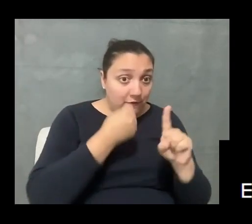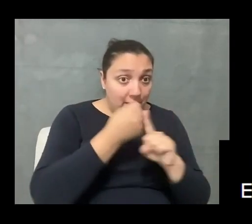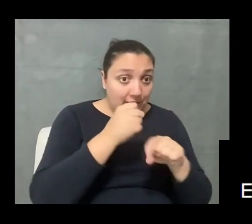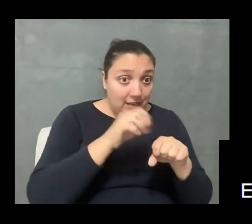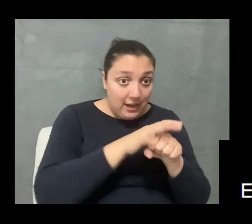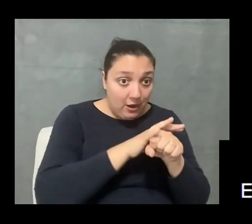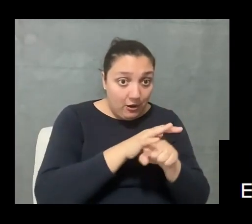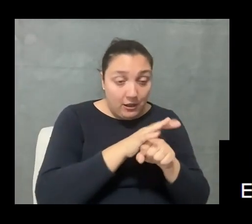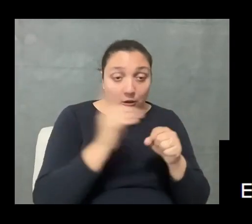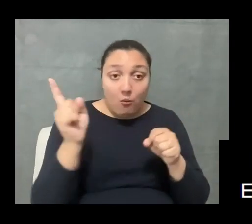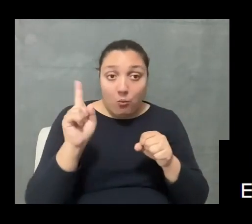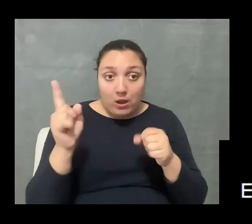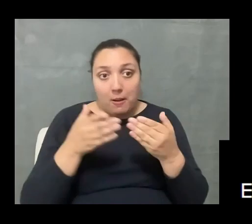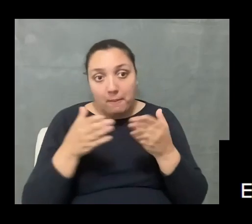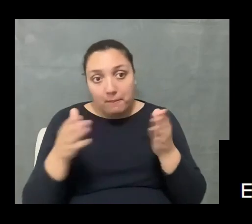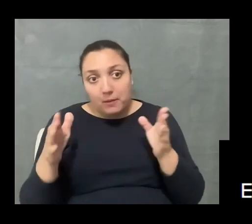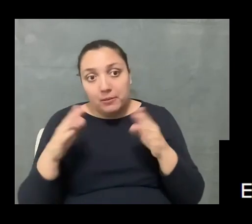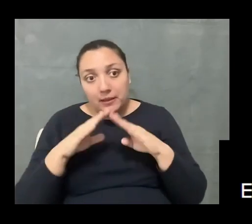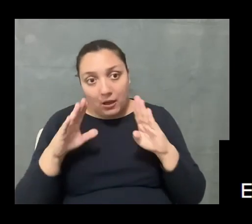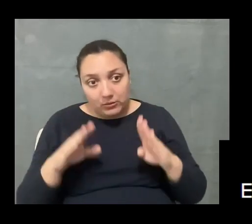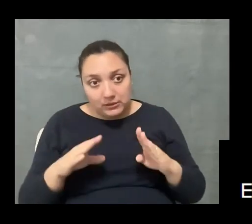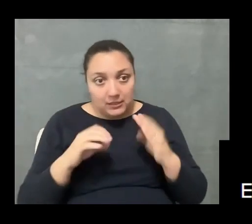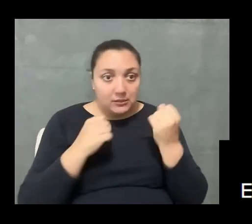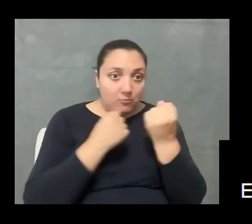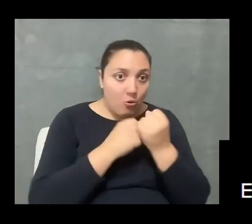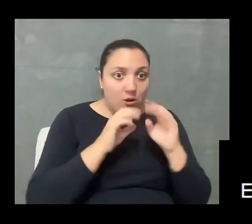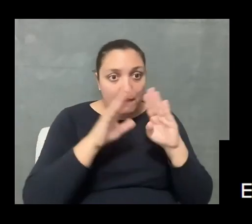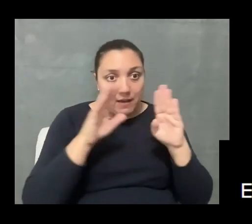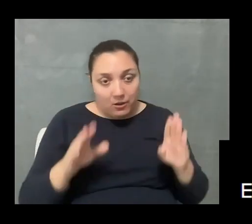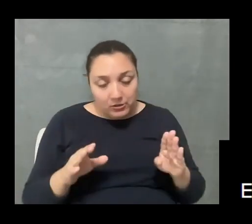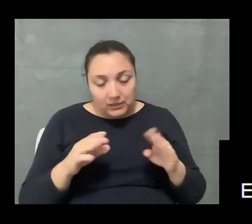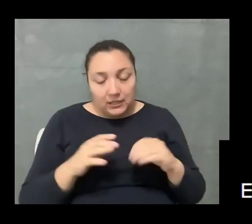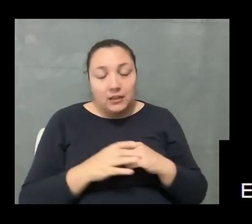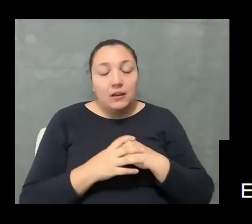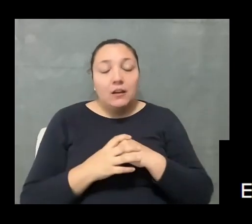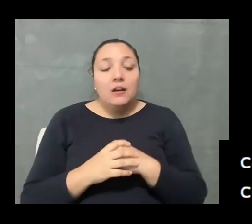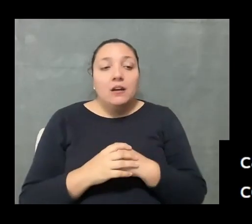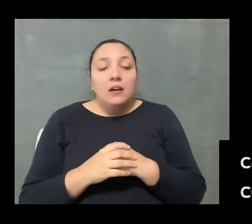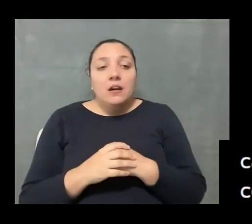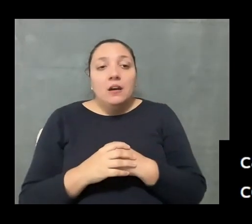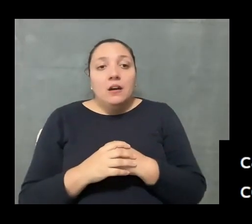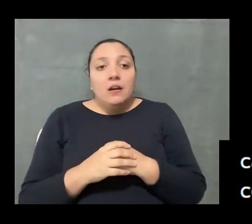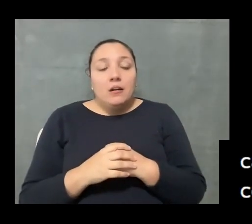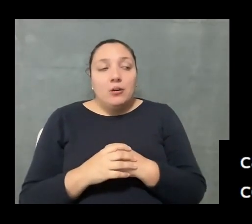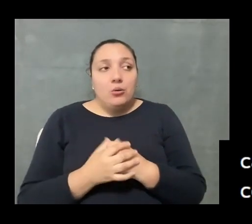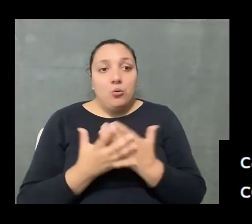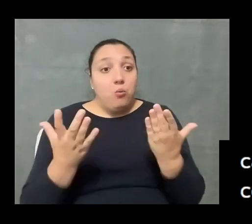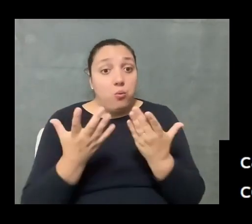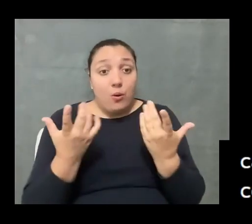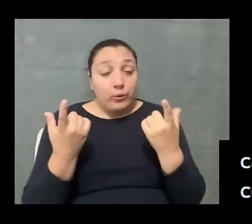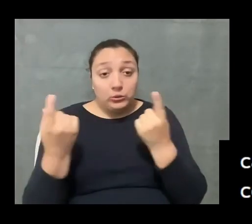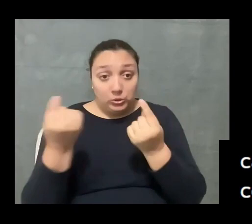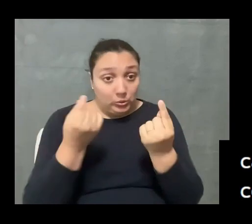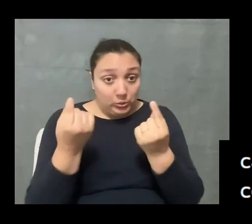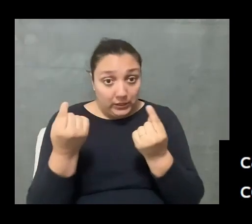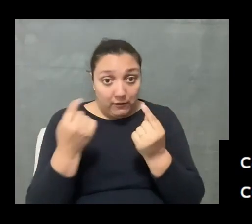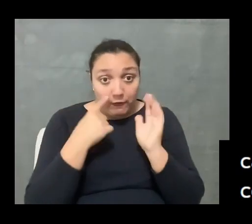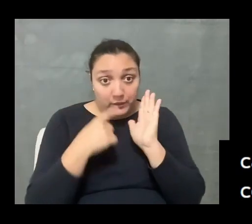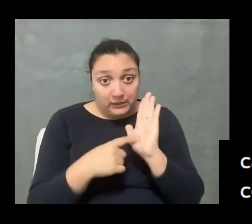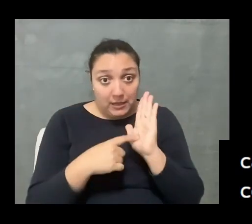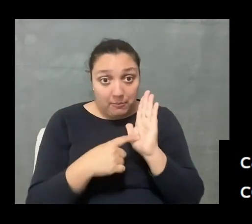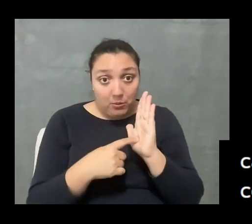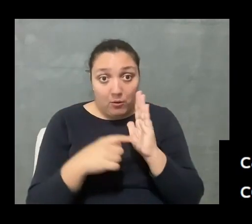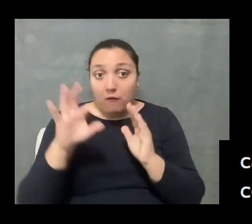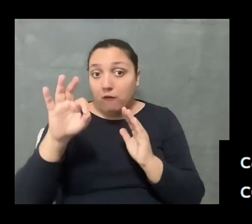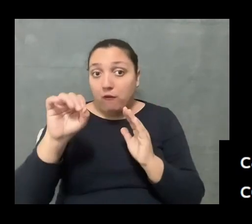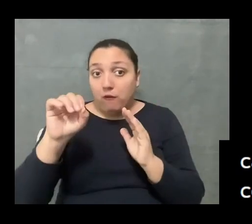public housing, affordable housing, supportive housing. And what picked up and what we were doing were things like Forbes magazine picked up and